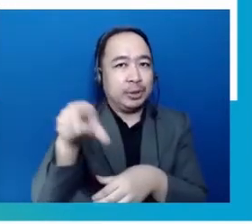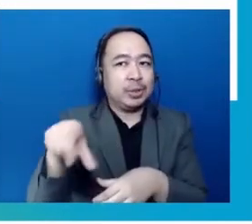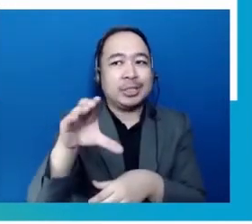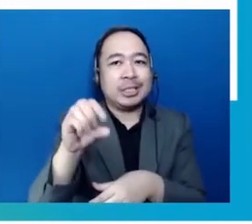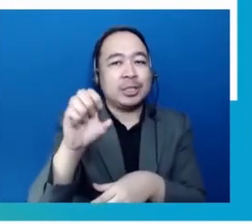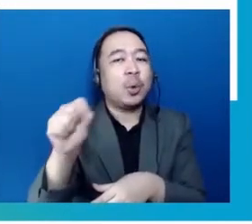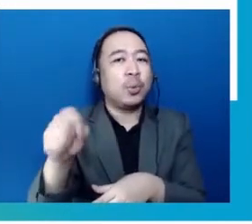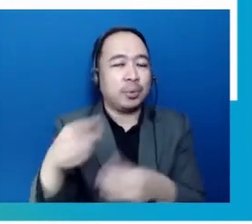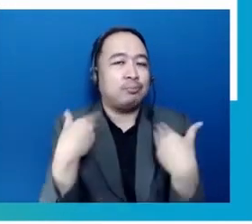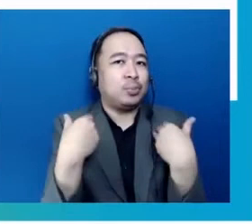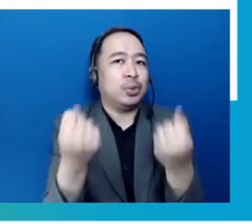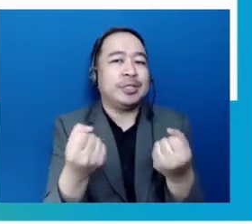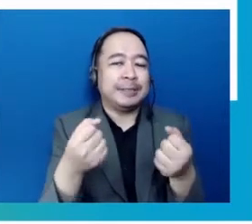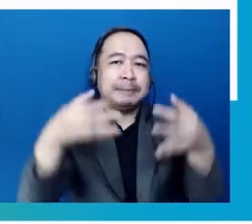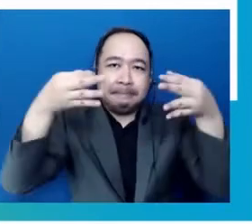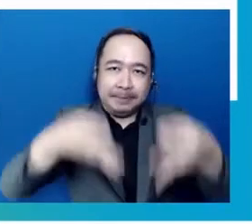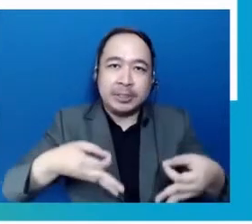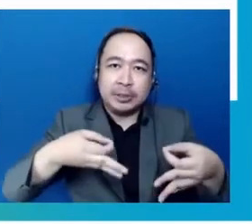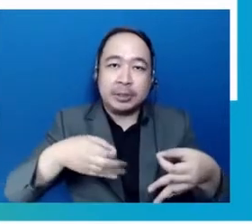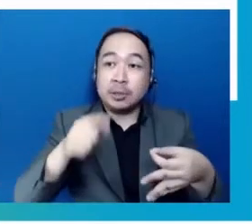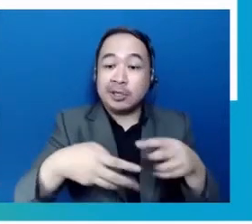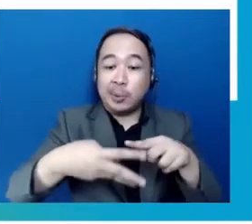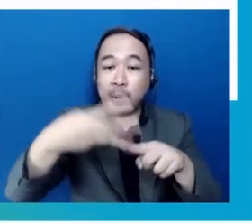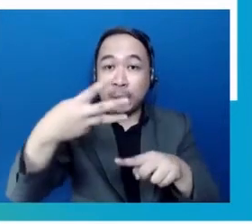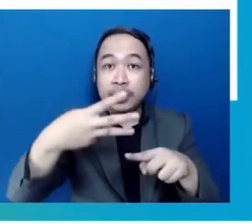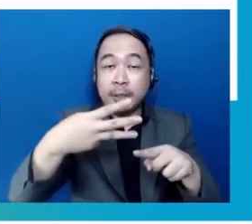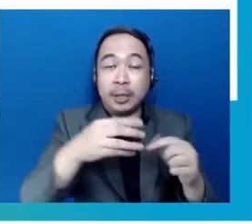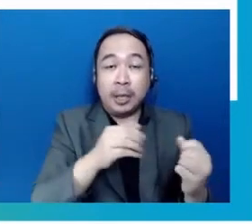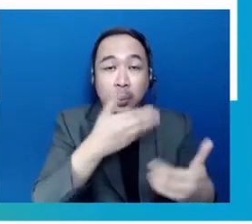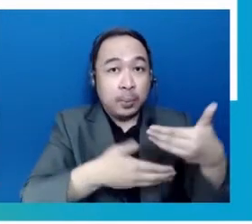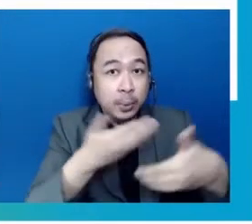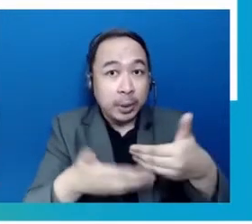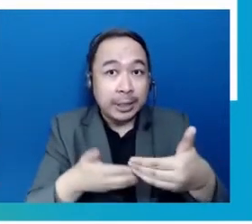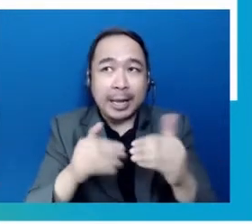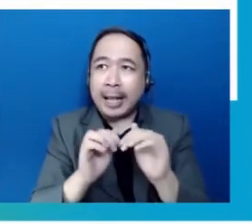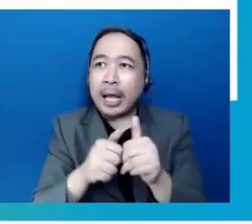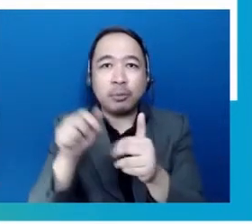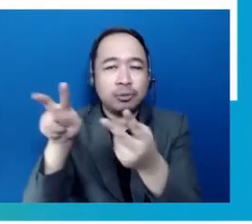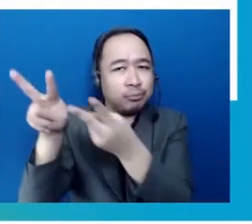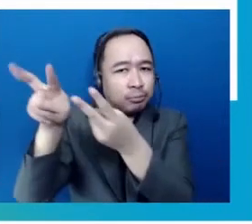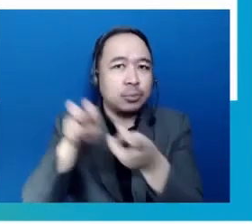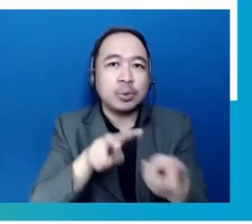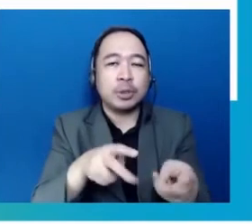resilience-related decision-making. So this approach to localizing governance and the decision-making process is